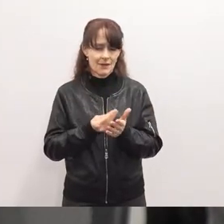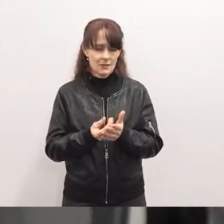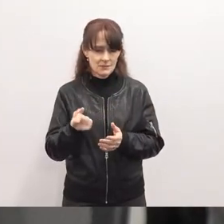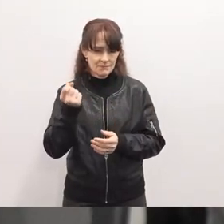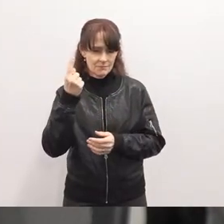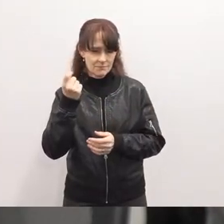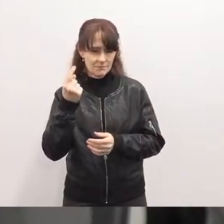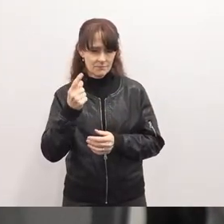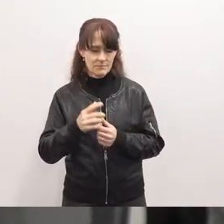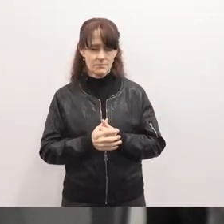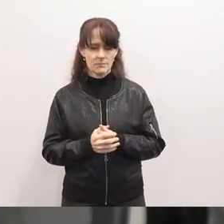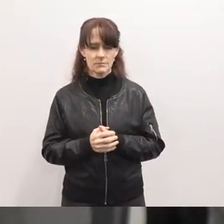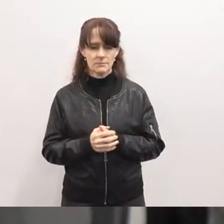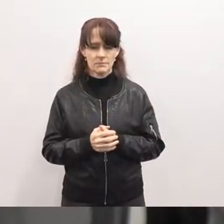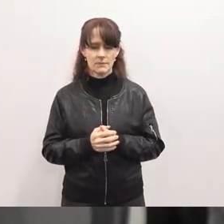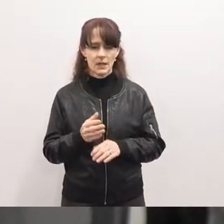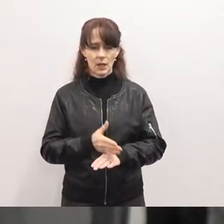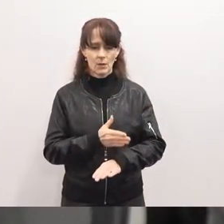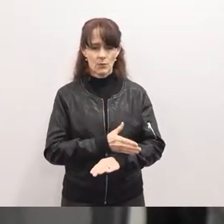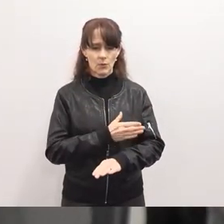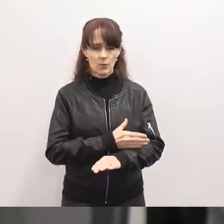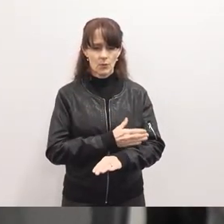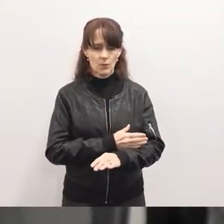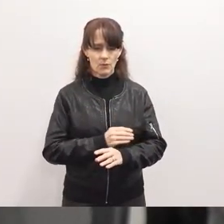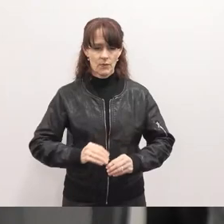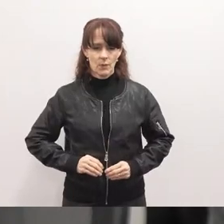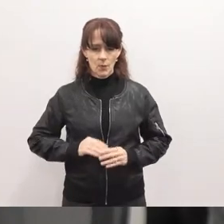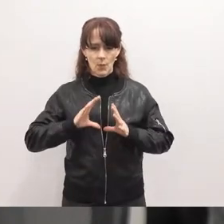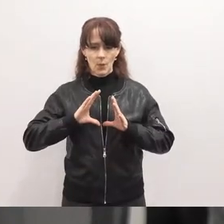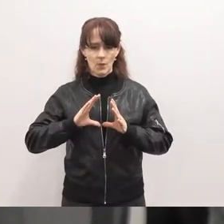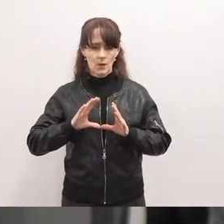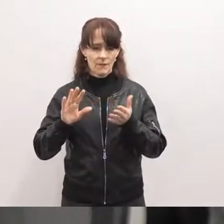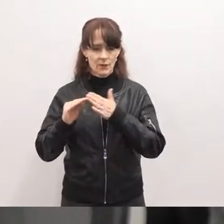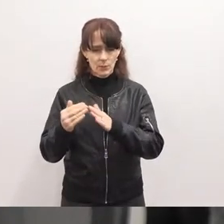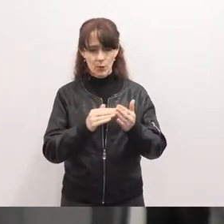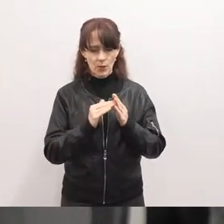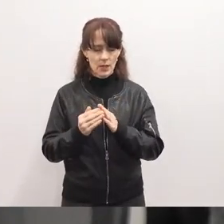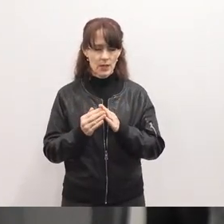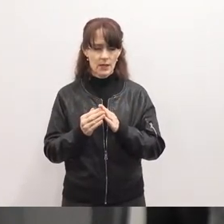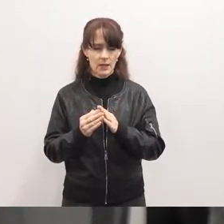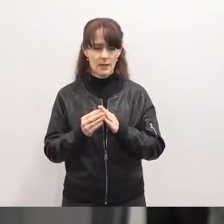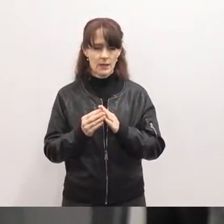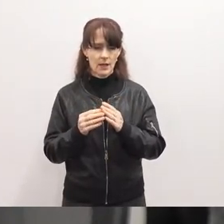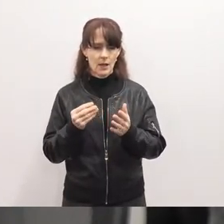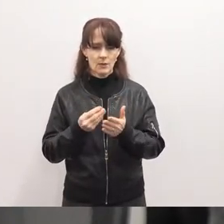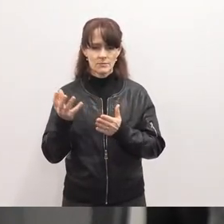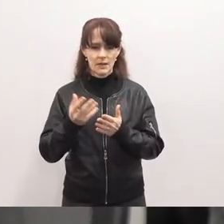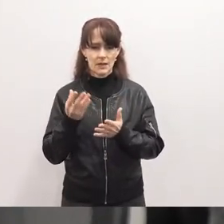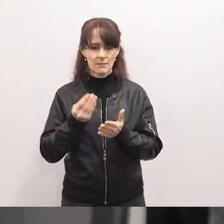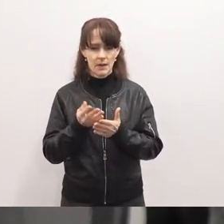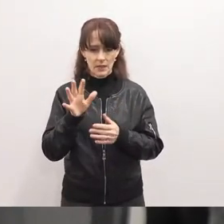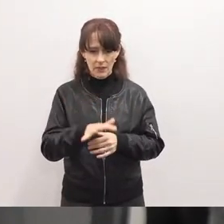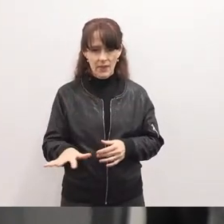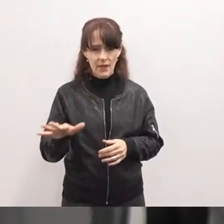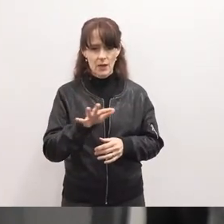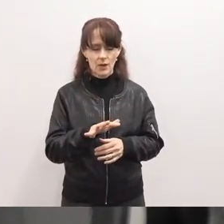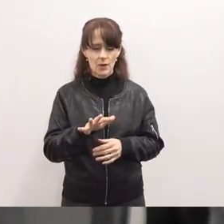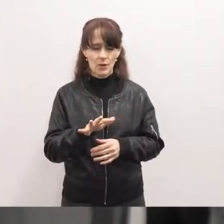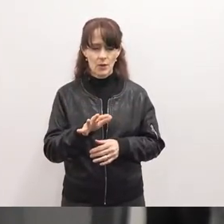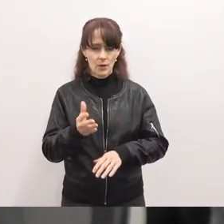and such. It improved the morale of the community. And since we're spending a lot of money there